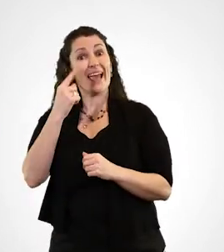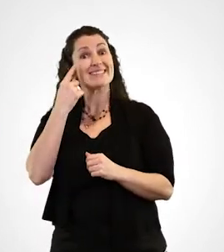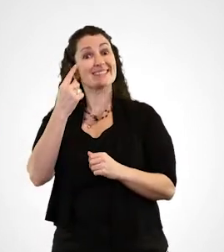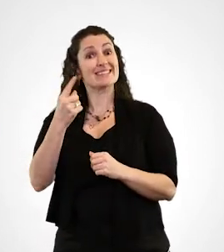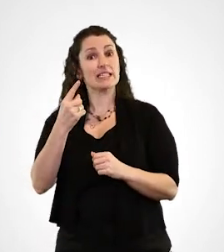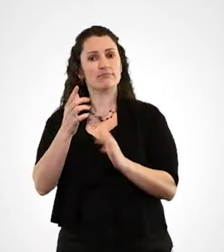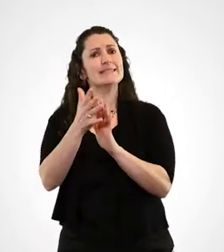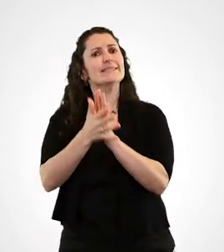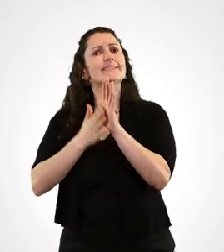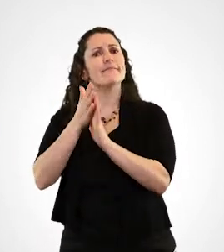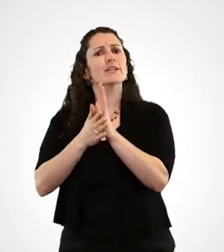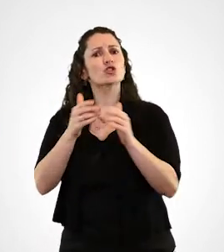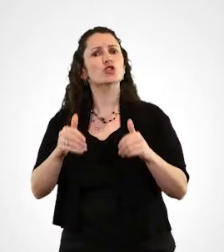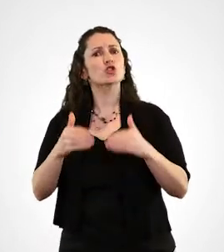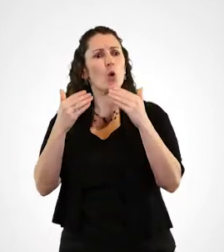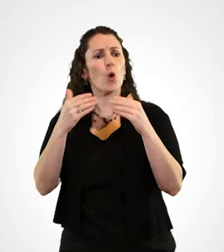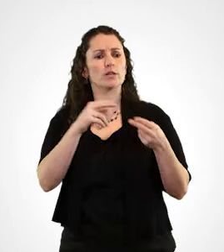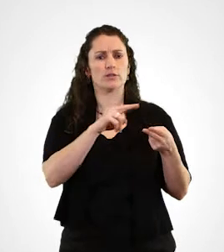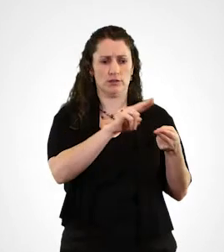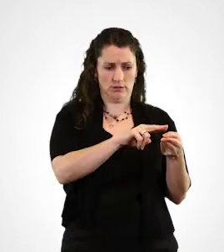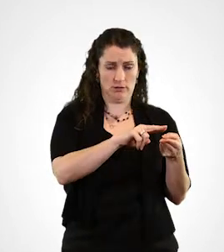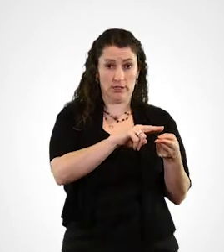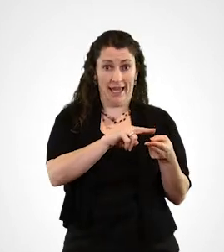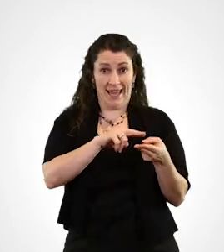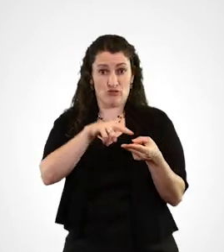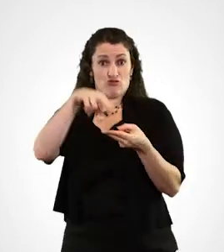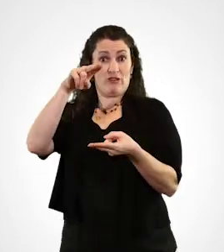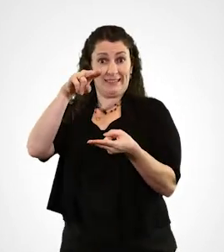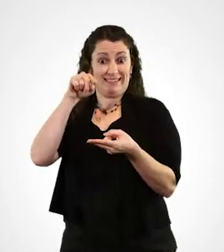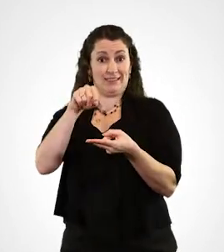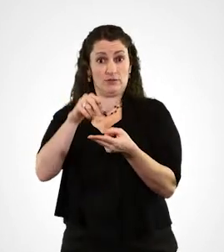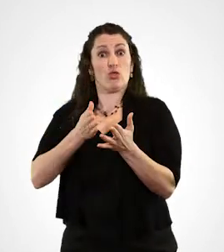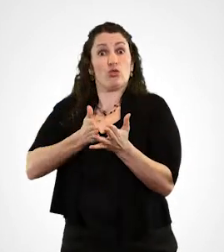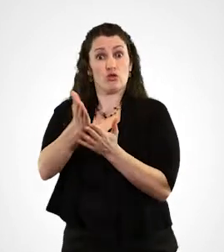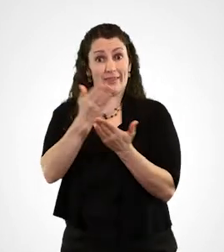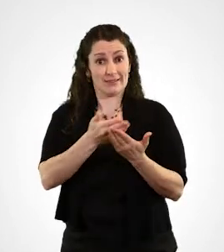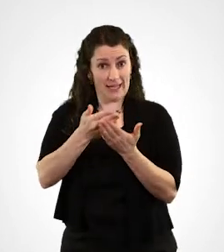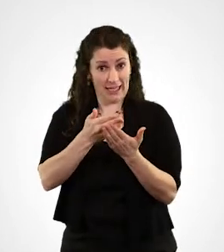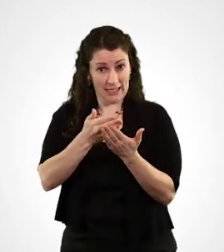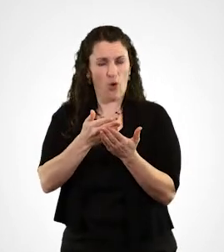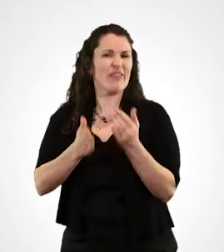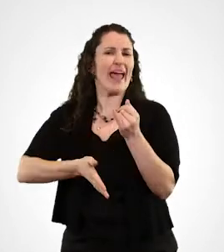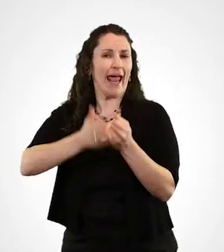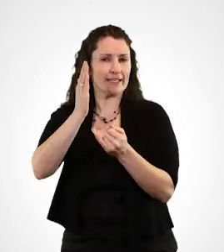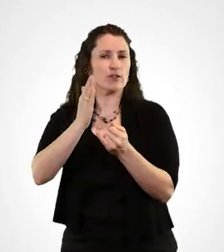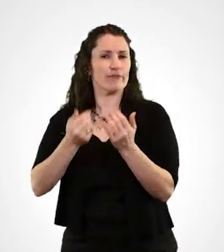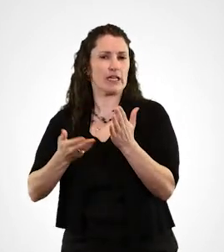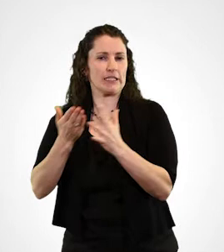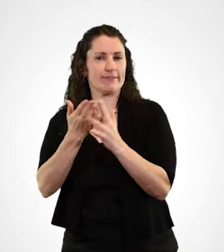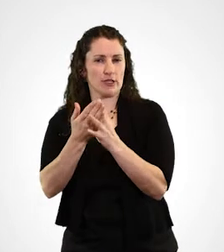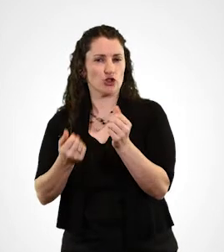definition scores for each child increased at the end of the intervention and